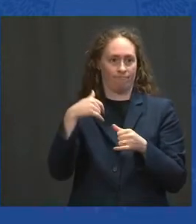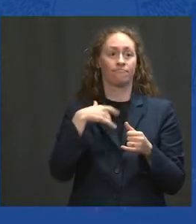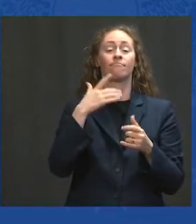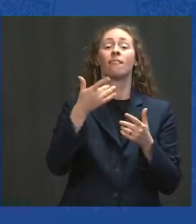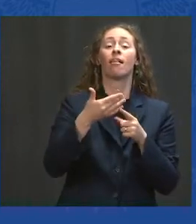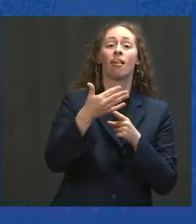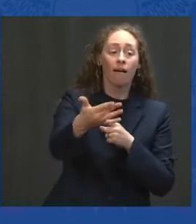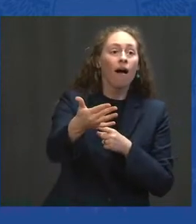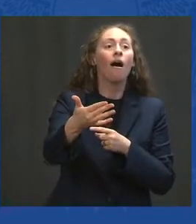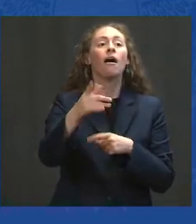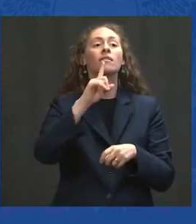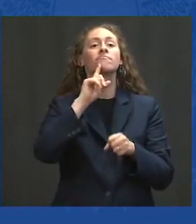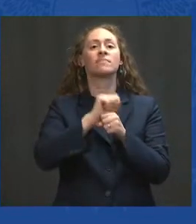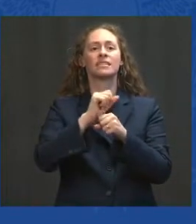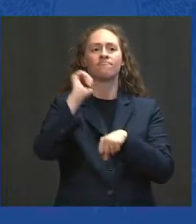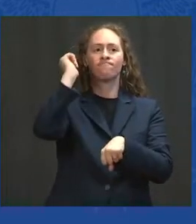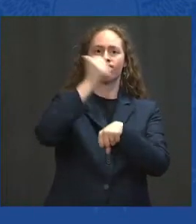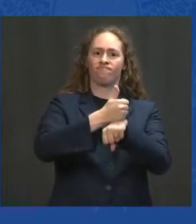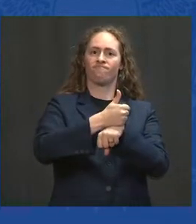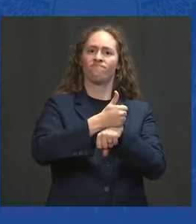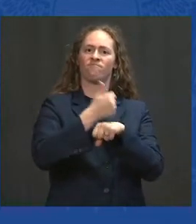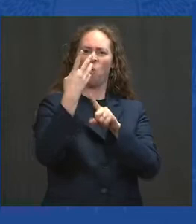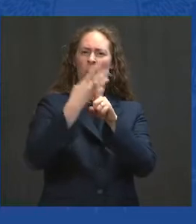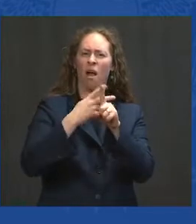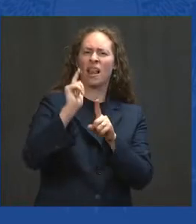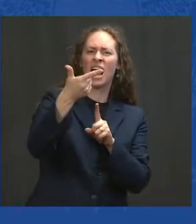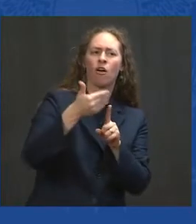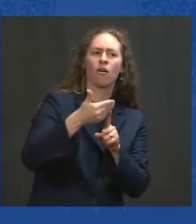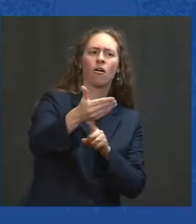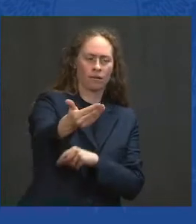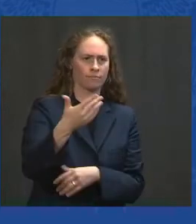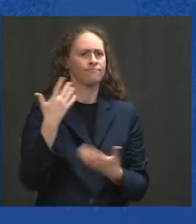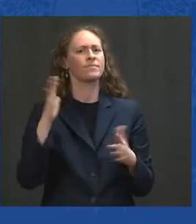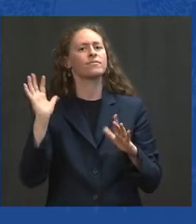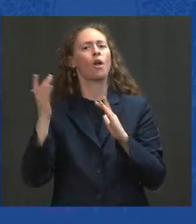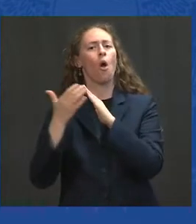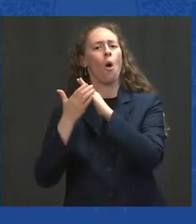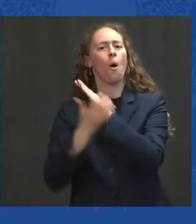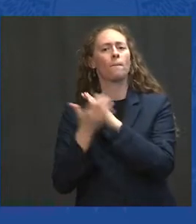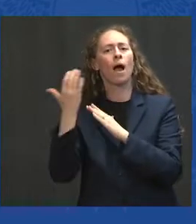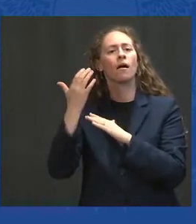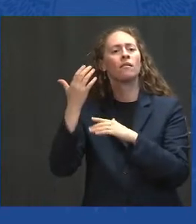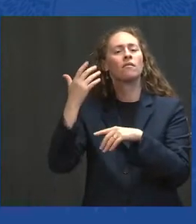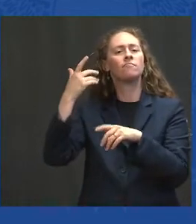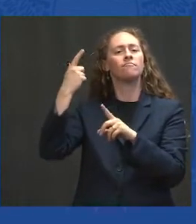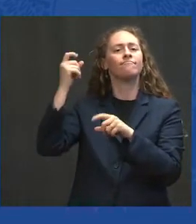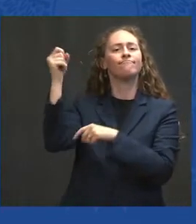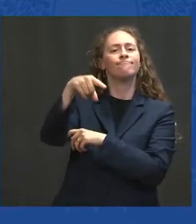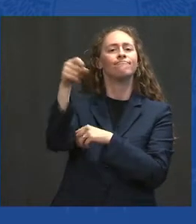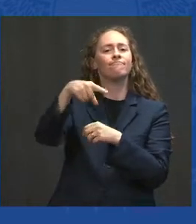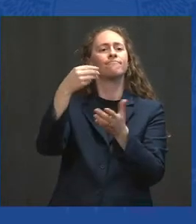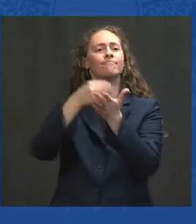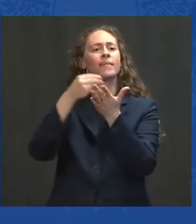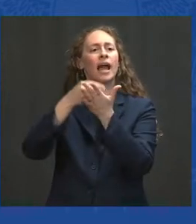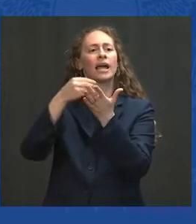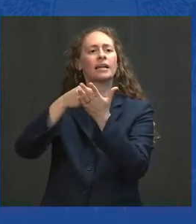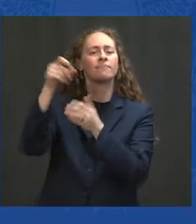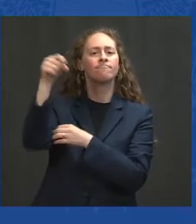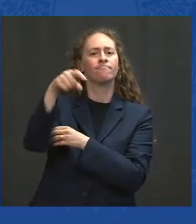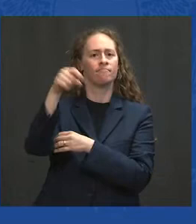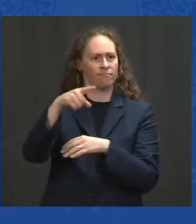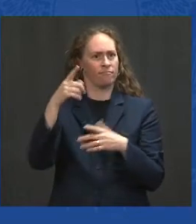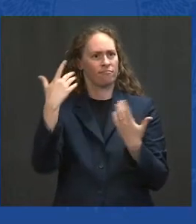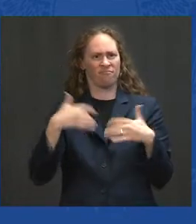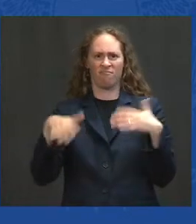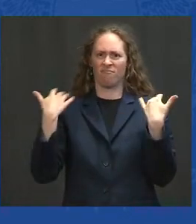we've implemented the first ever automatic monthly payment for any major tax credit ever, as the Vice President was